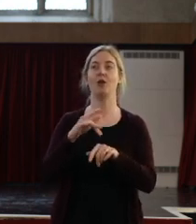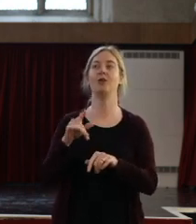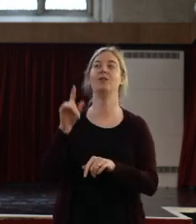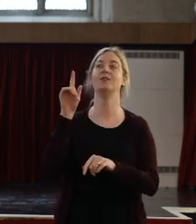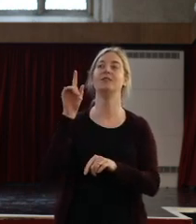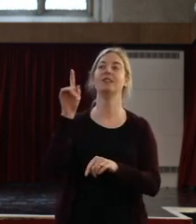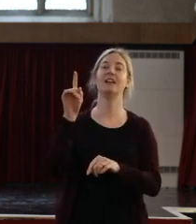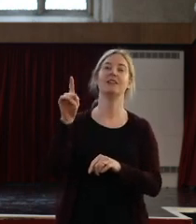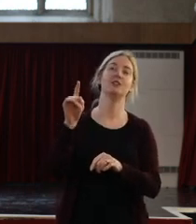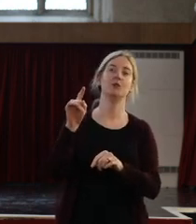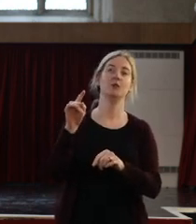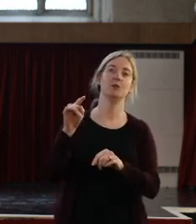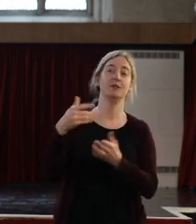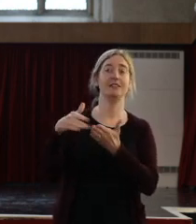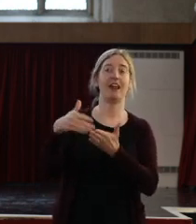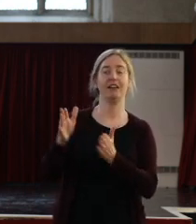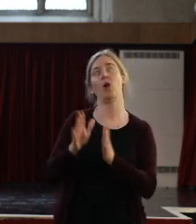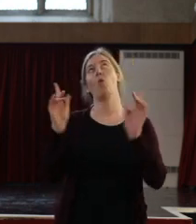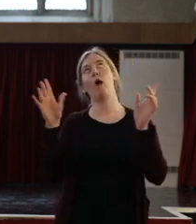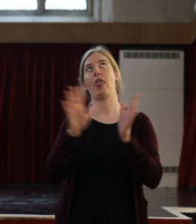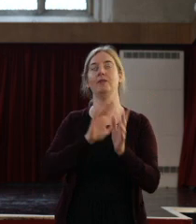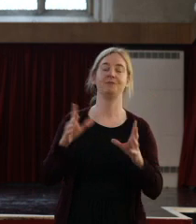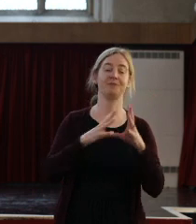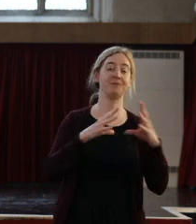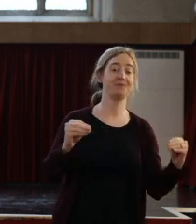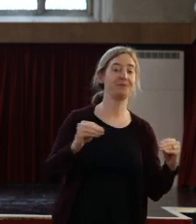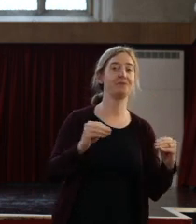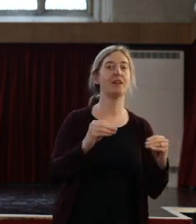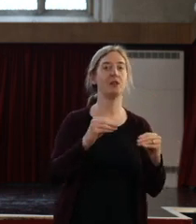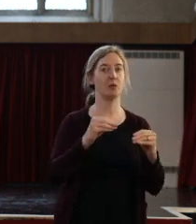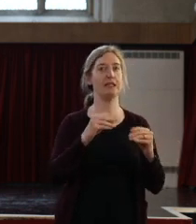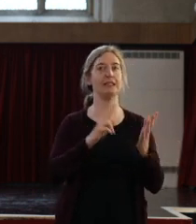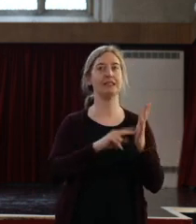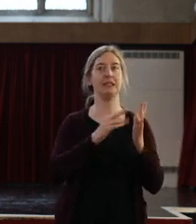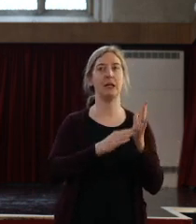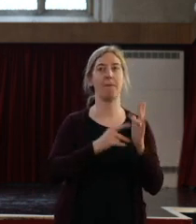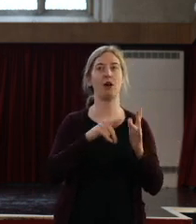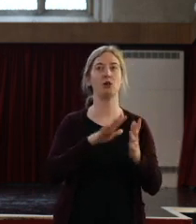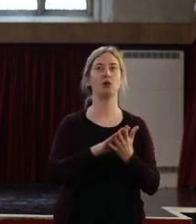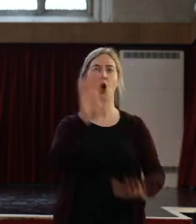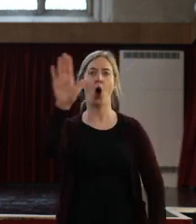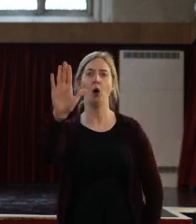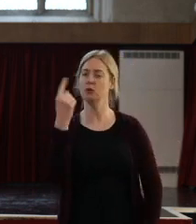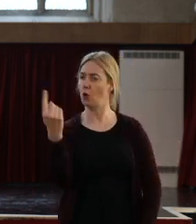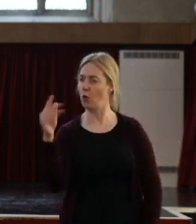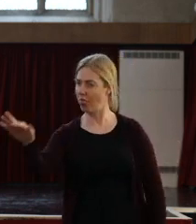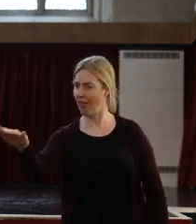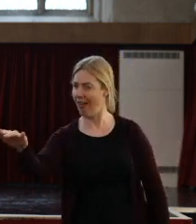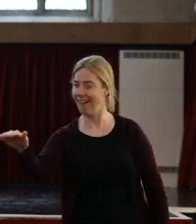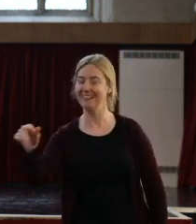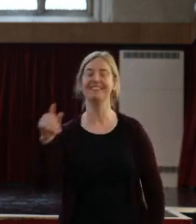getting a plug. And the new Nimmo Twins show, which is our 25th anniversary show, which is called Halt, Who Goes There?